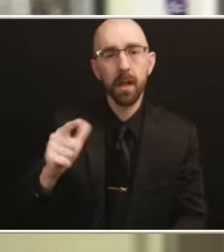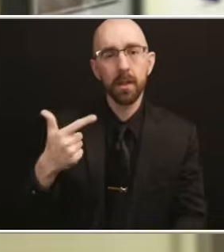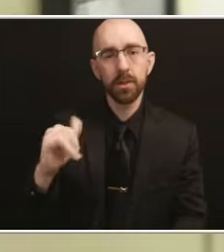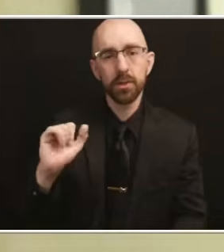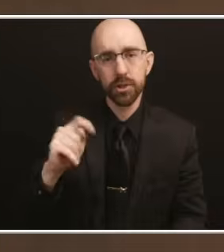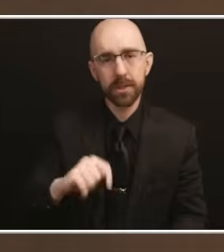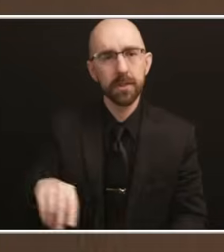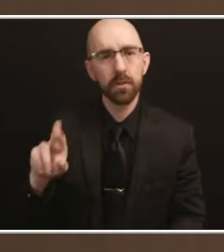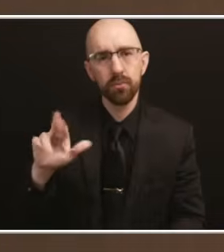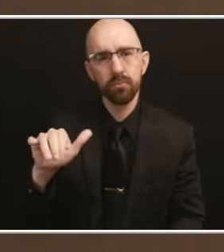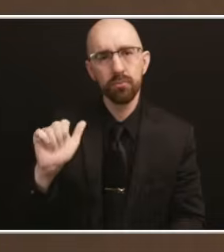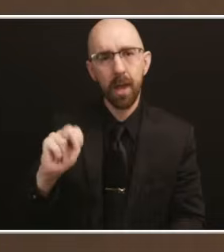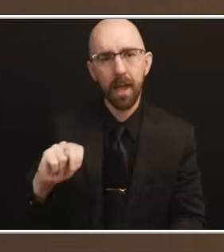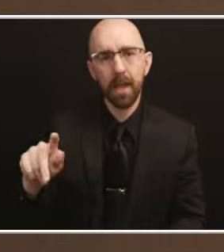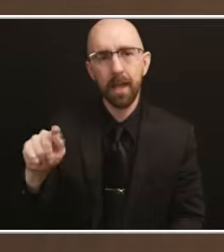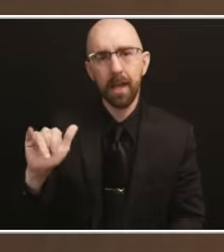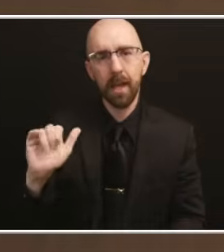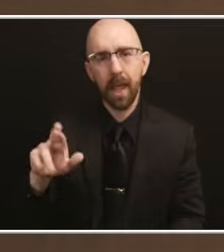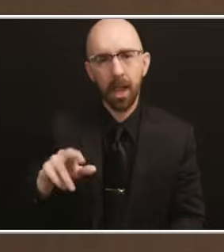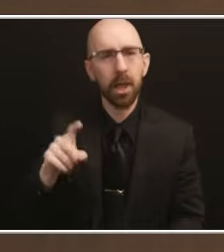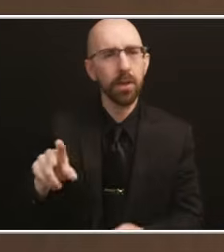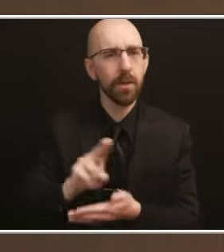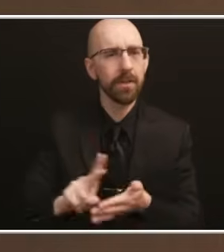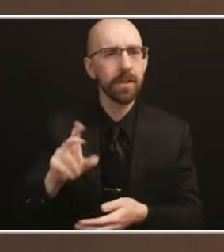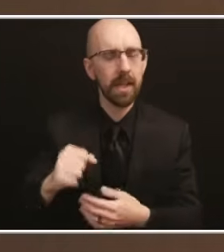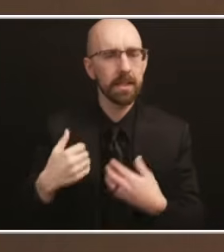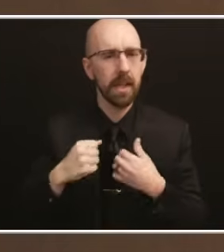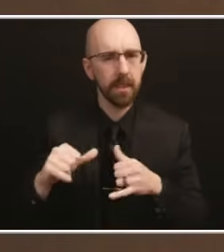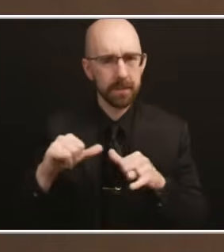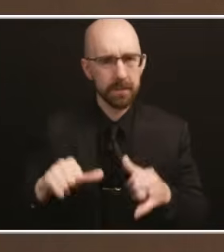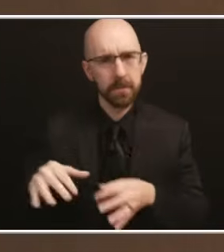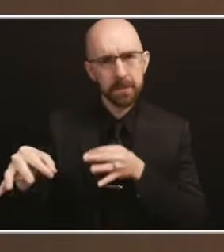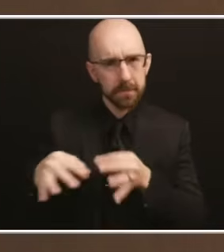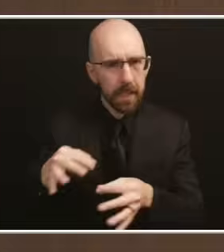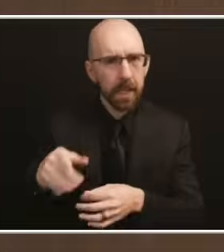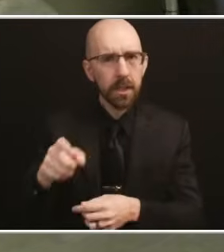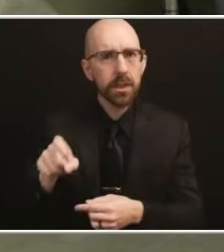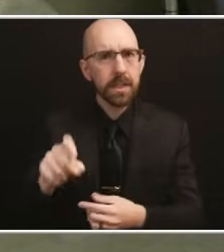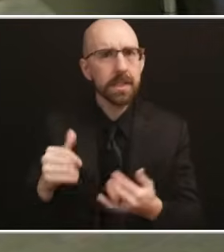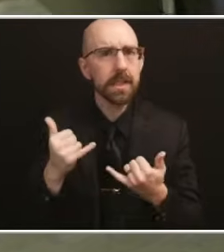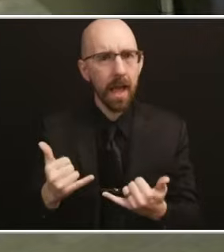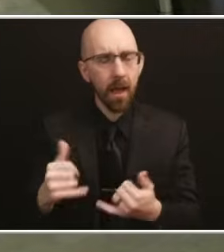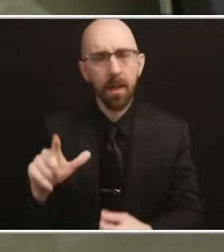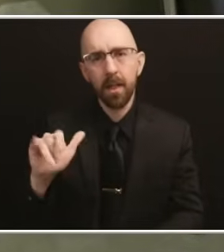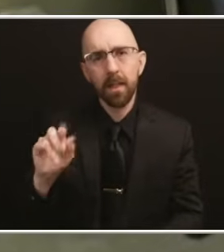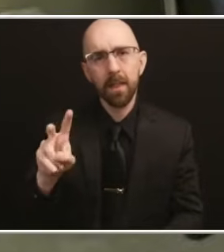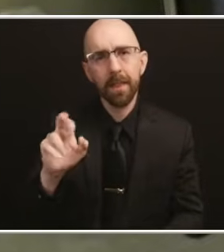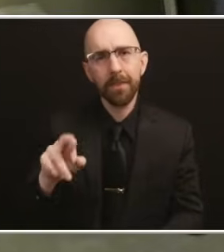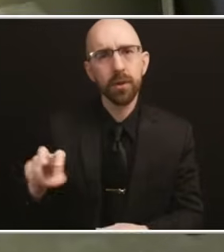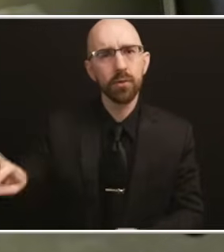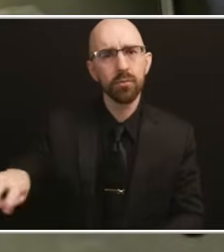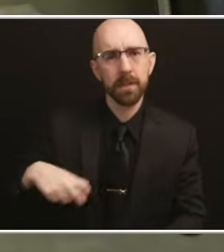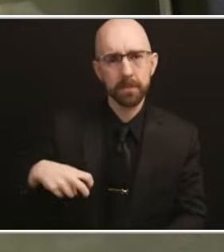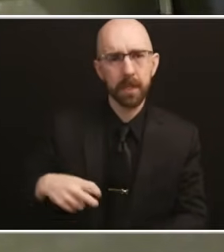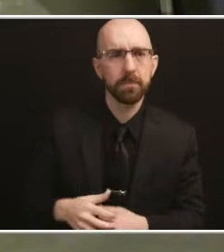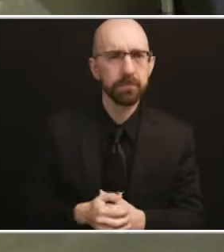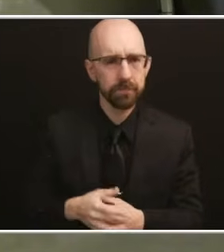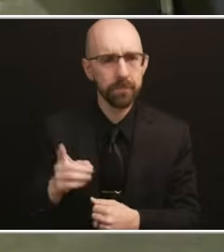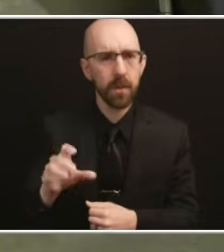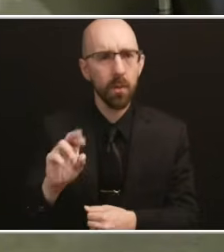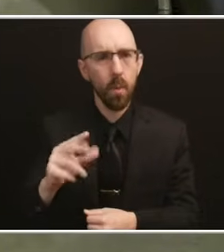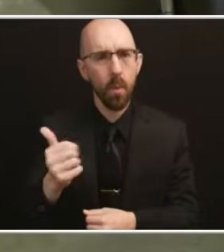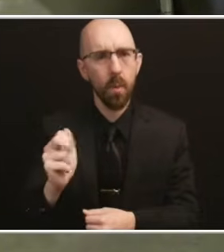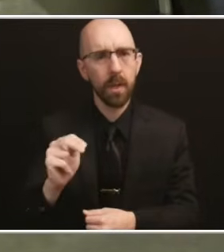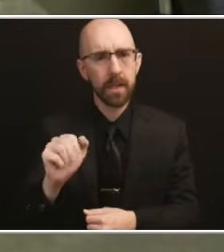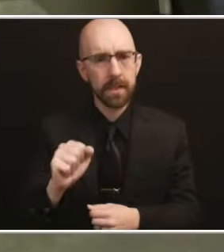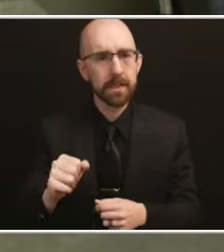Health System. He explained to Christina that she would now need a liver transplant. The organs out of the body as least amount of time as